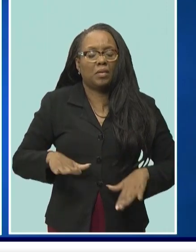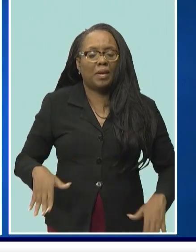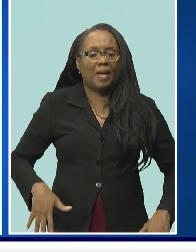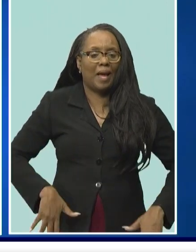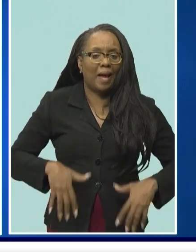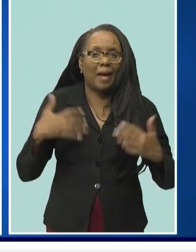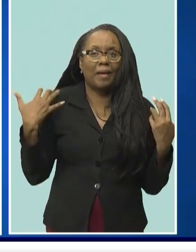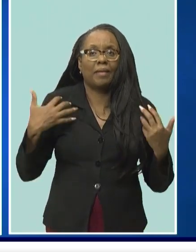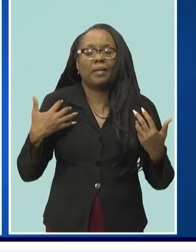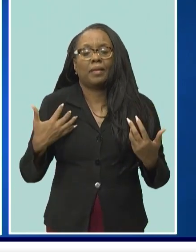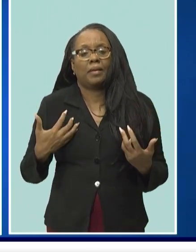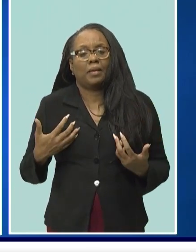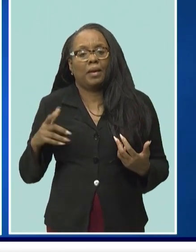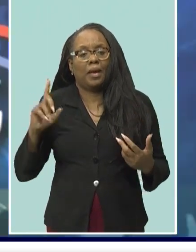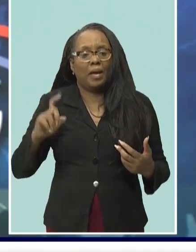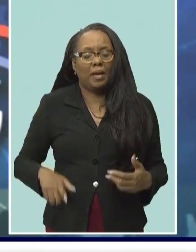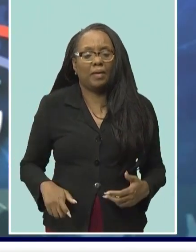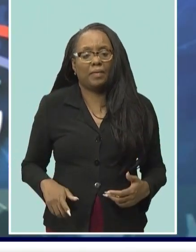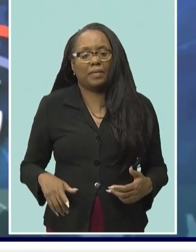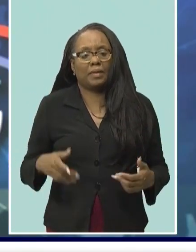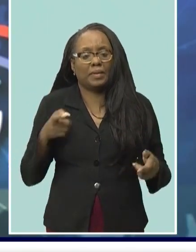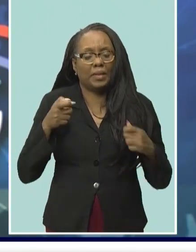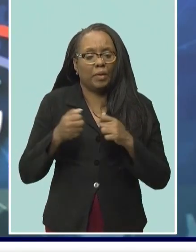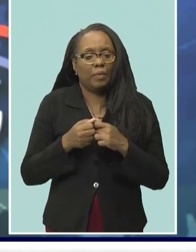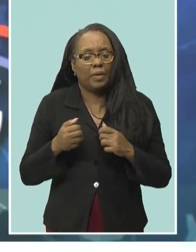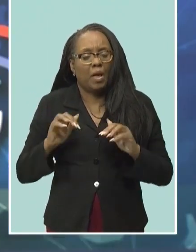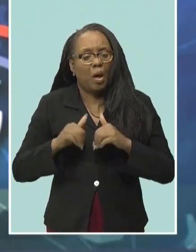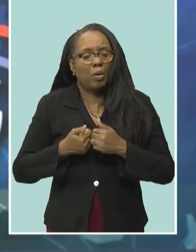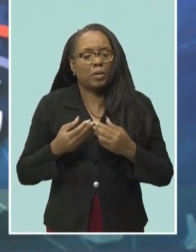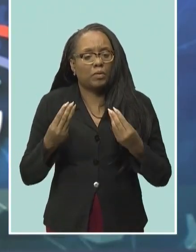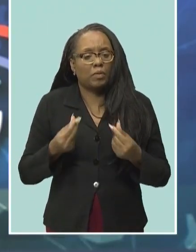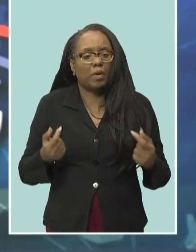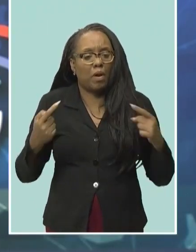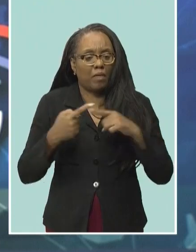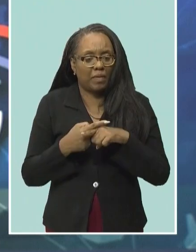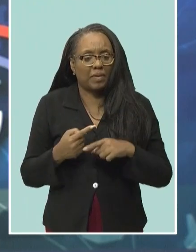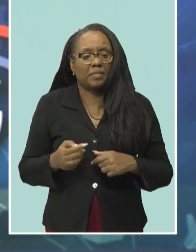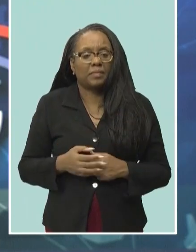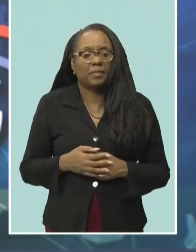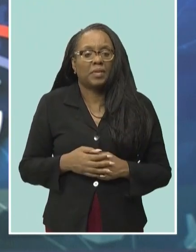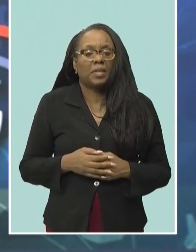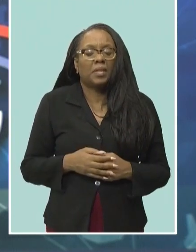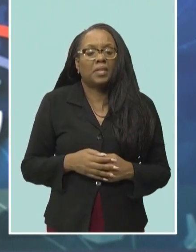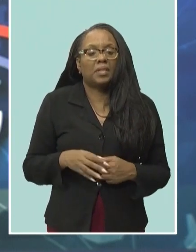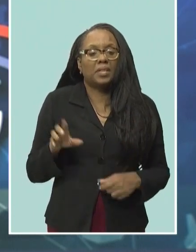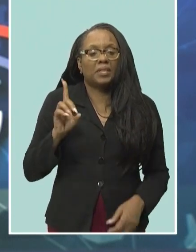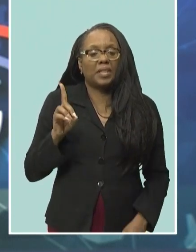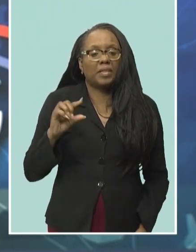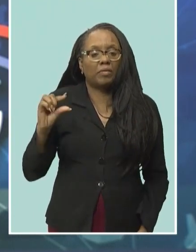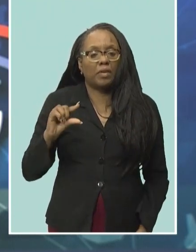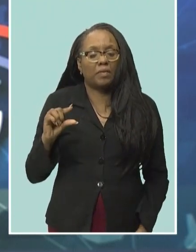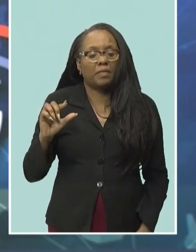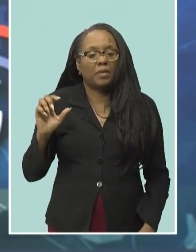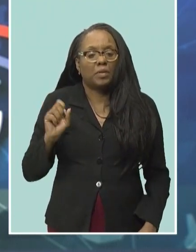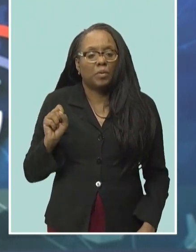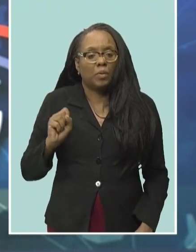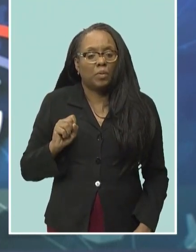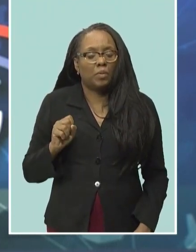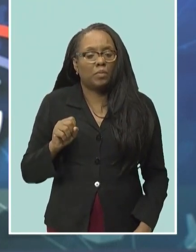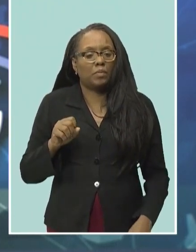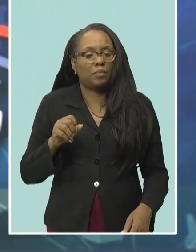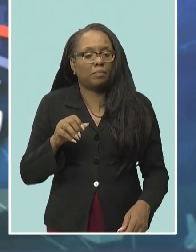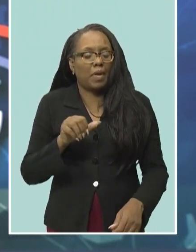conflict resolution strategies. Meanwhile, officials at Deighton Griffith Secondary say there is no stabbing nor shooting on the school compound